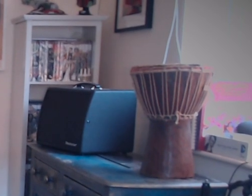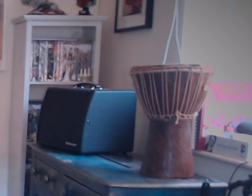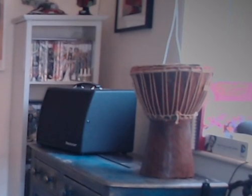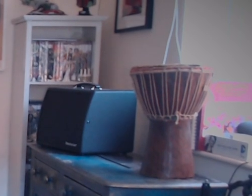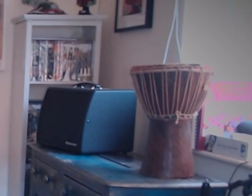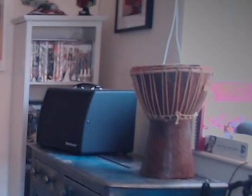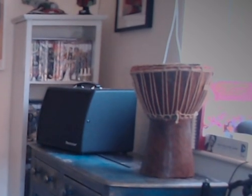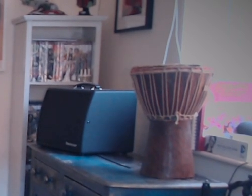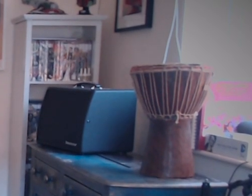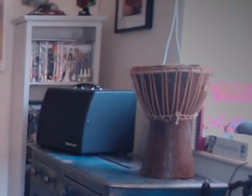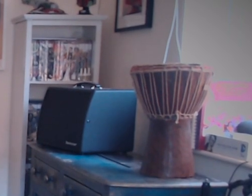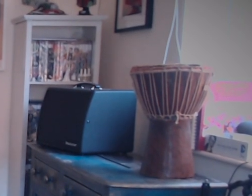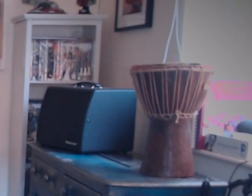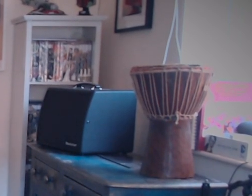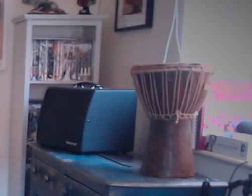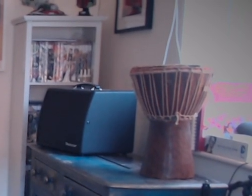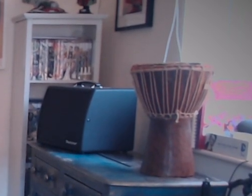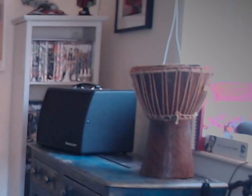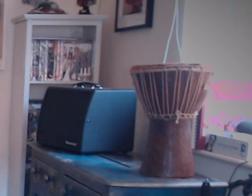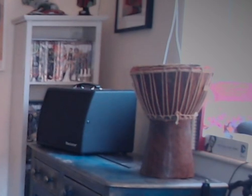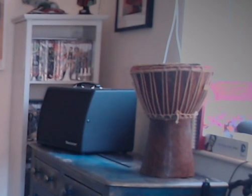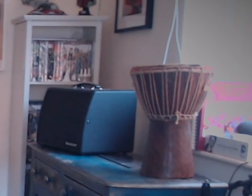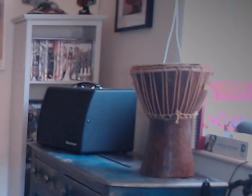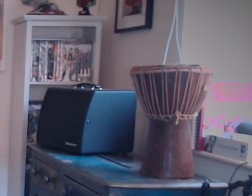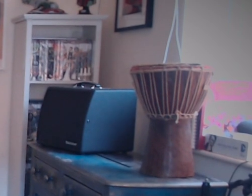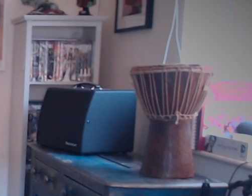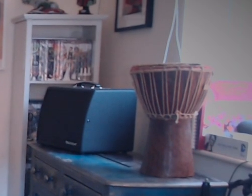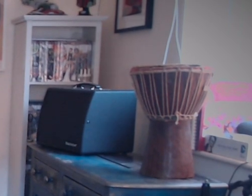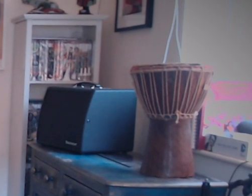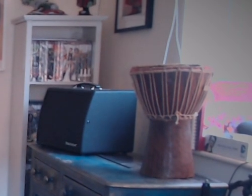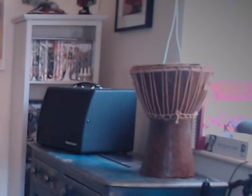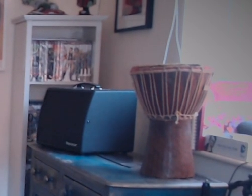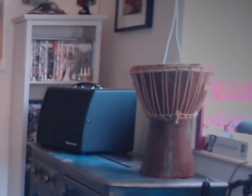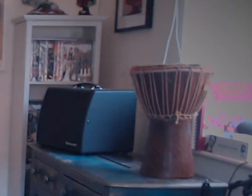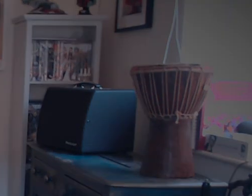with the fast music and get all those actions right. Okay. Happy Christmas.